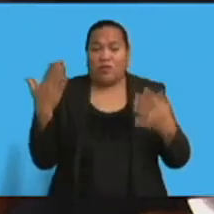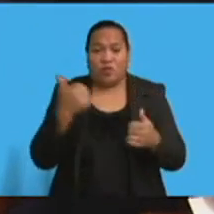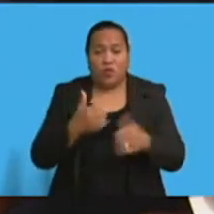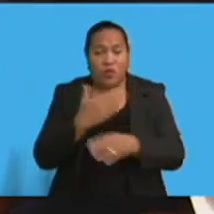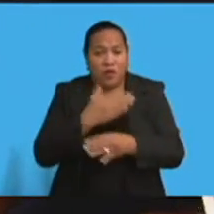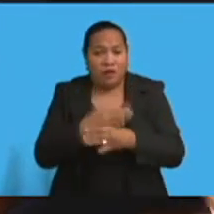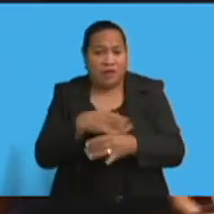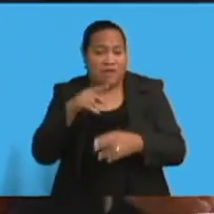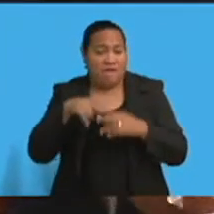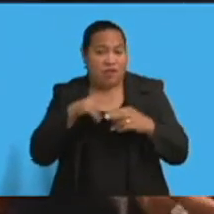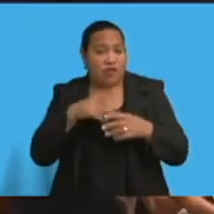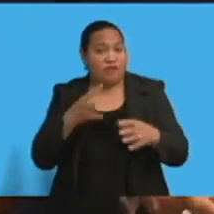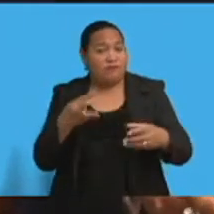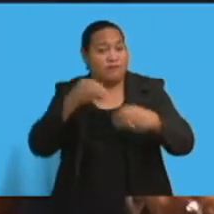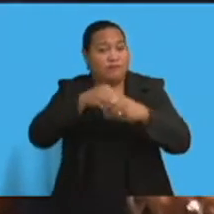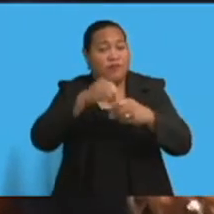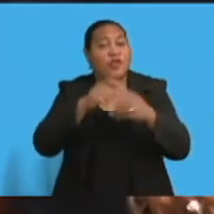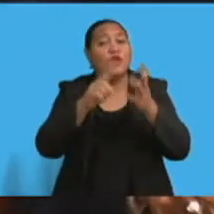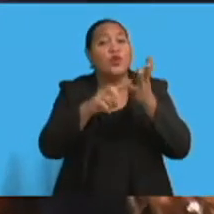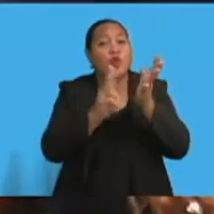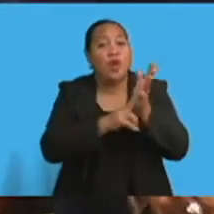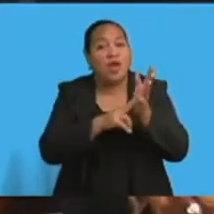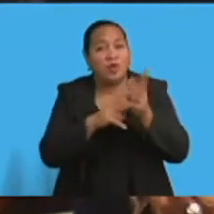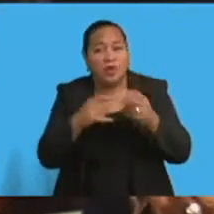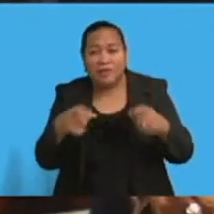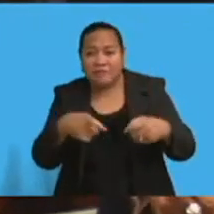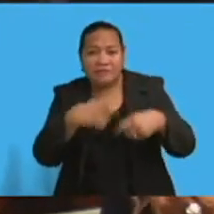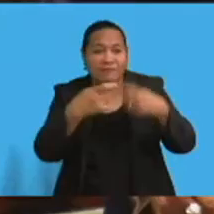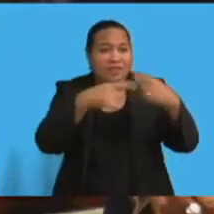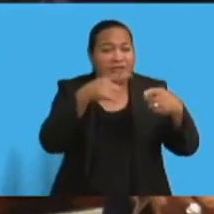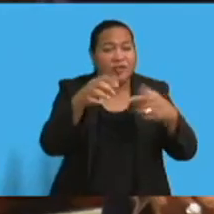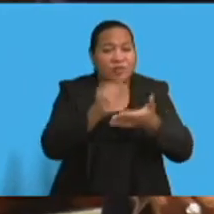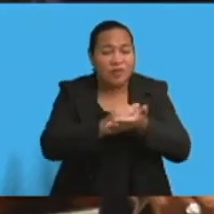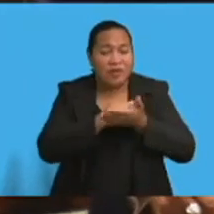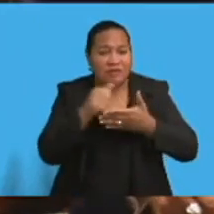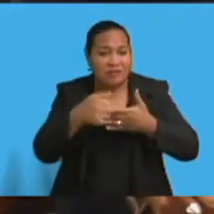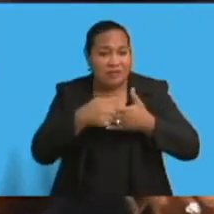UN on some of the great issues facing the planet, such as oceans preservation and climate change.